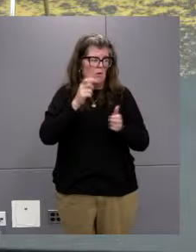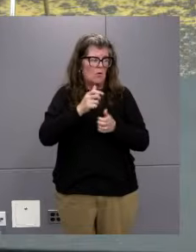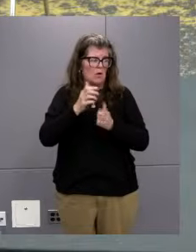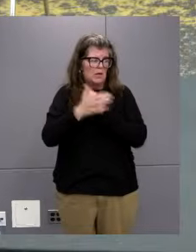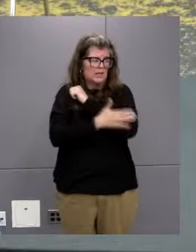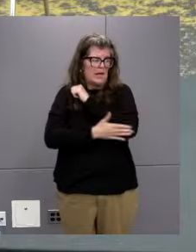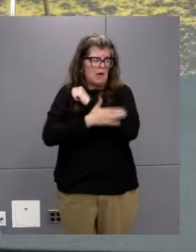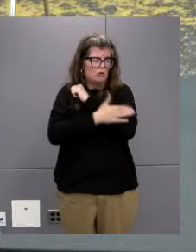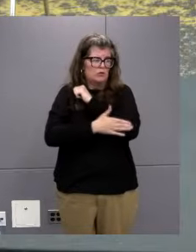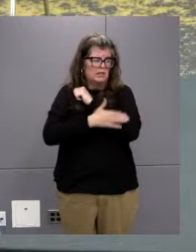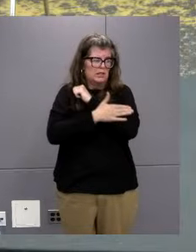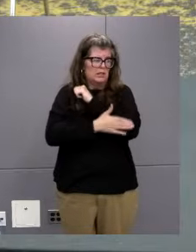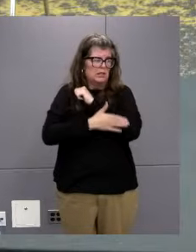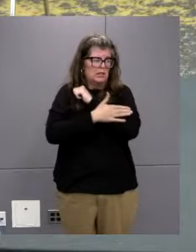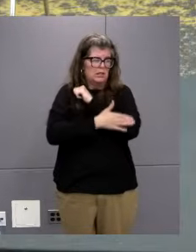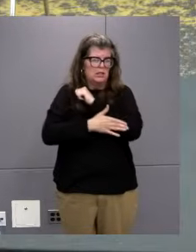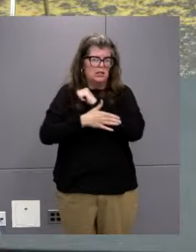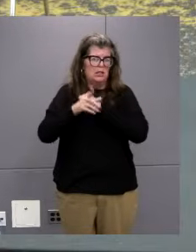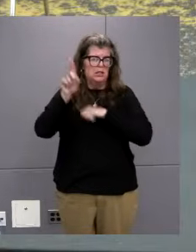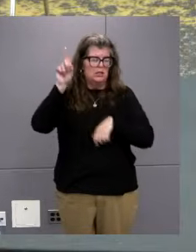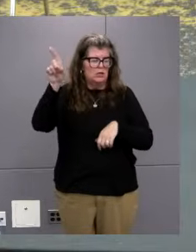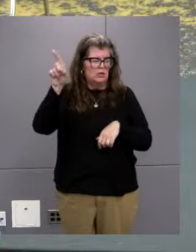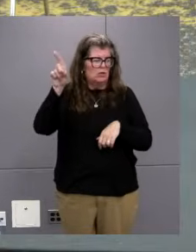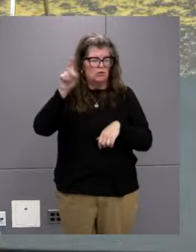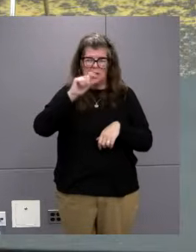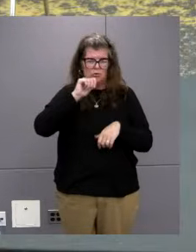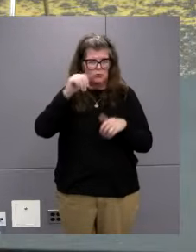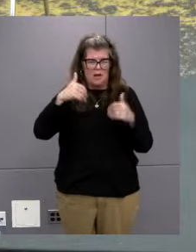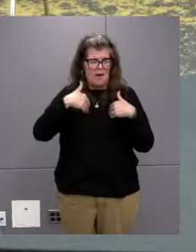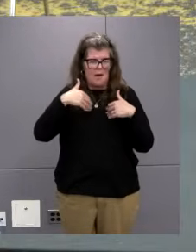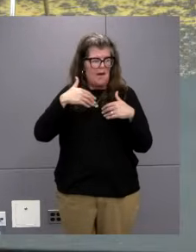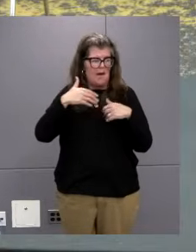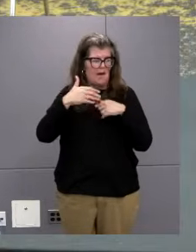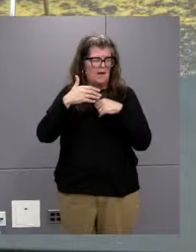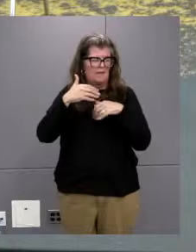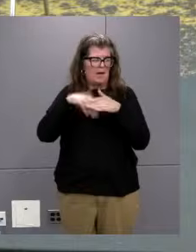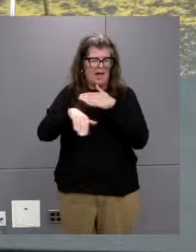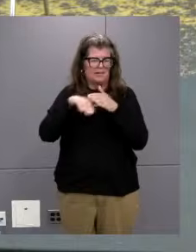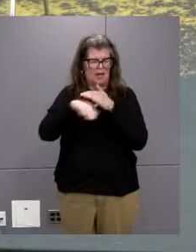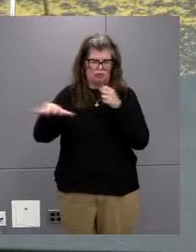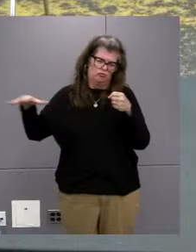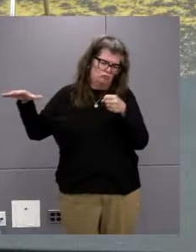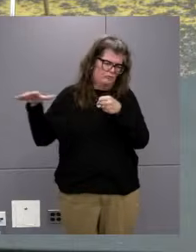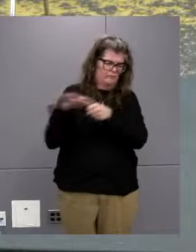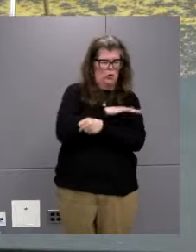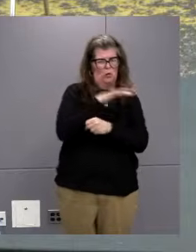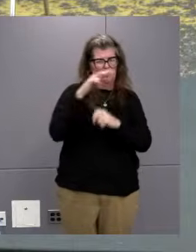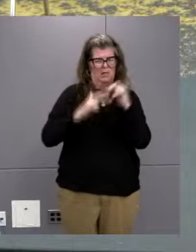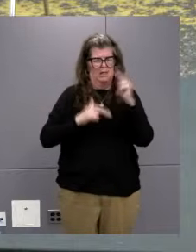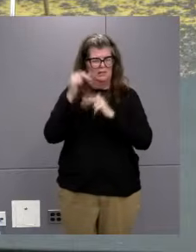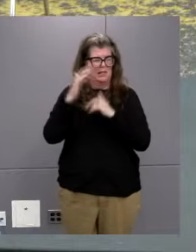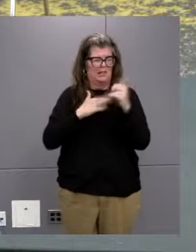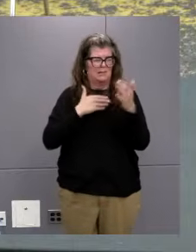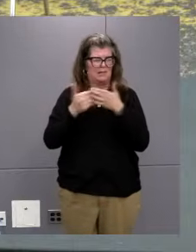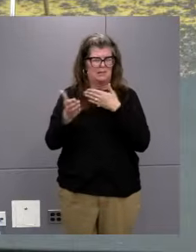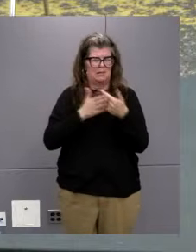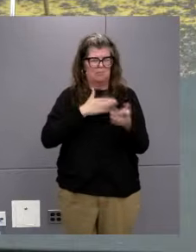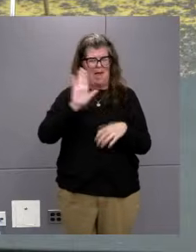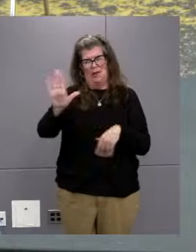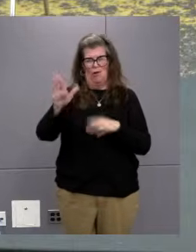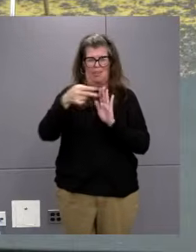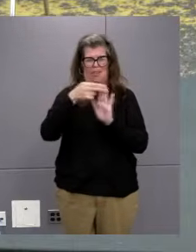not have access to the entire building, regardless of their stature.